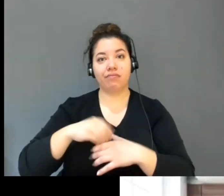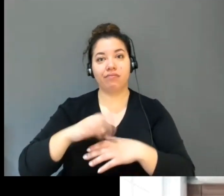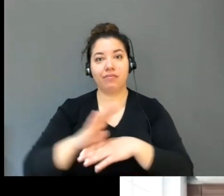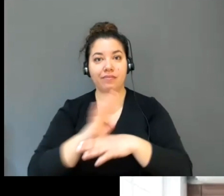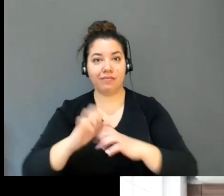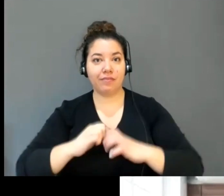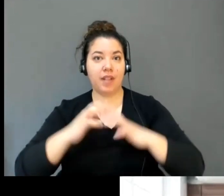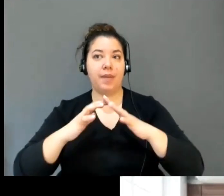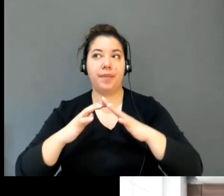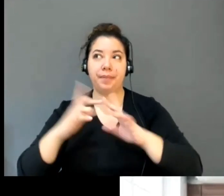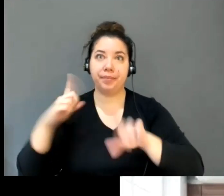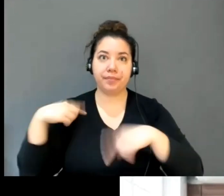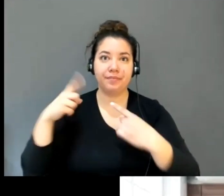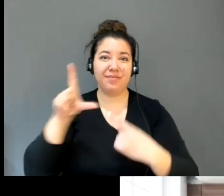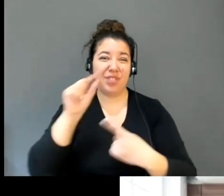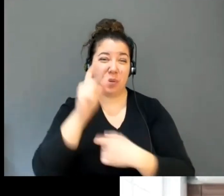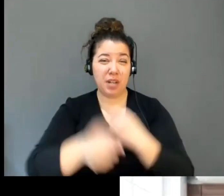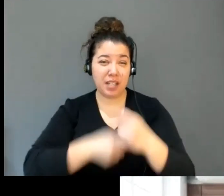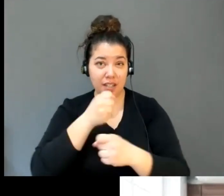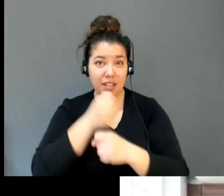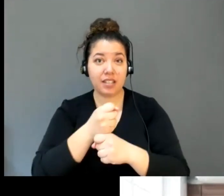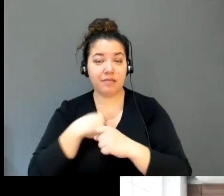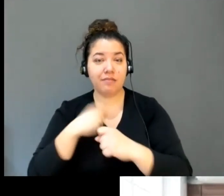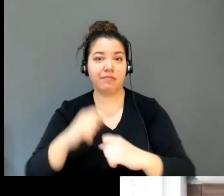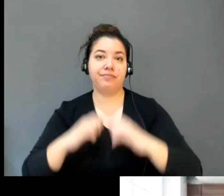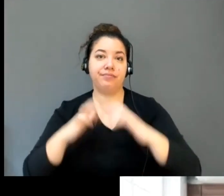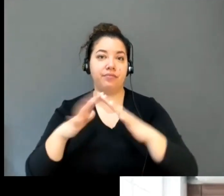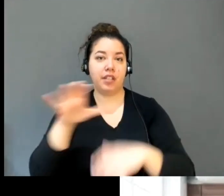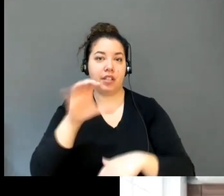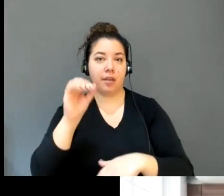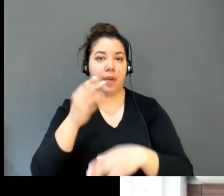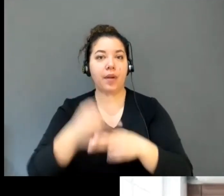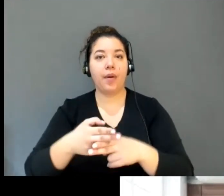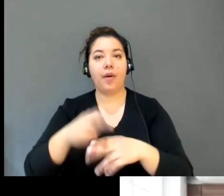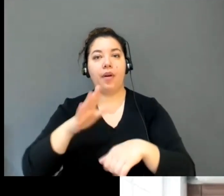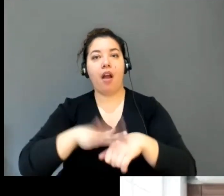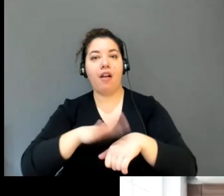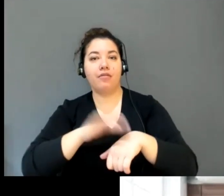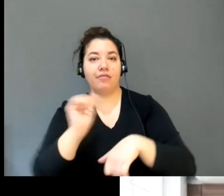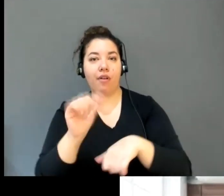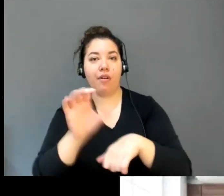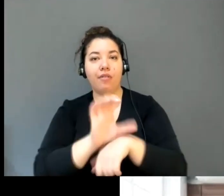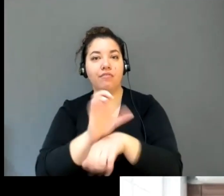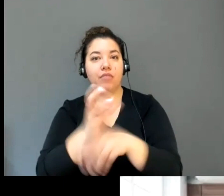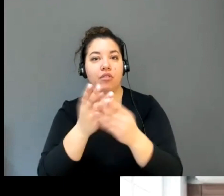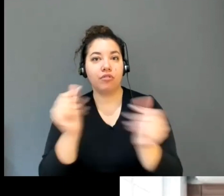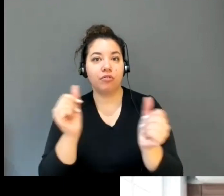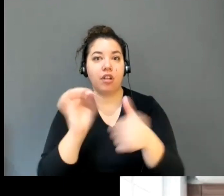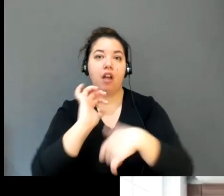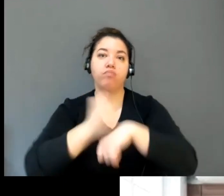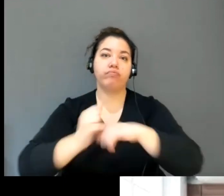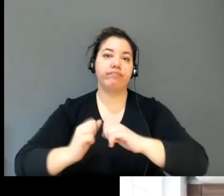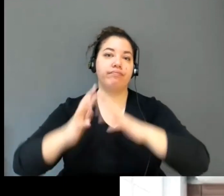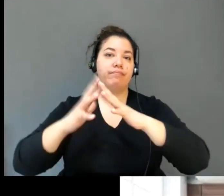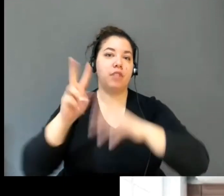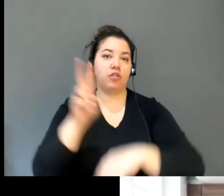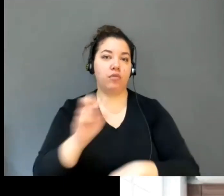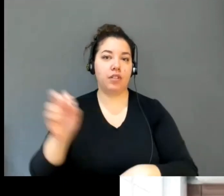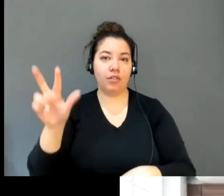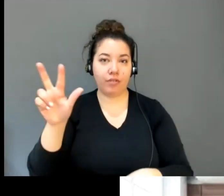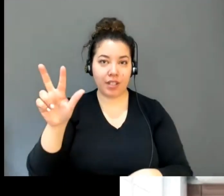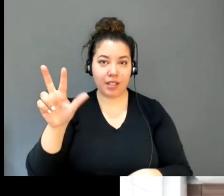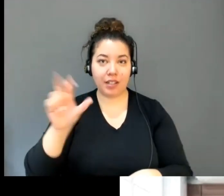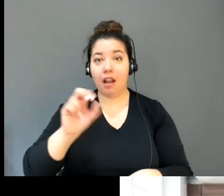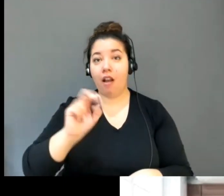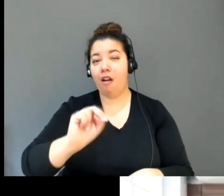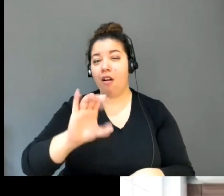years, and I started a company called On Call Computer Solutions back in 2003. On Call started